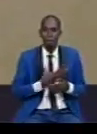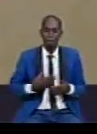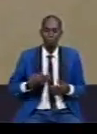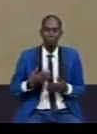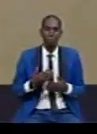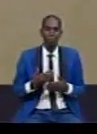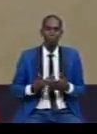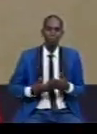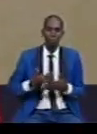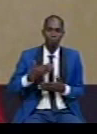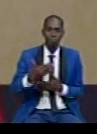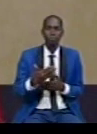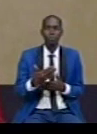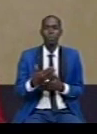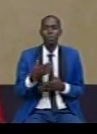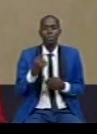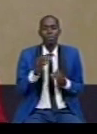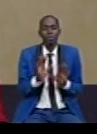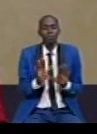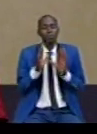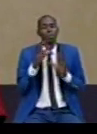again was on me.